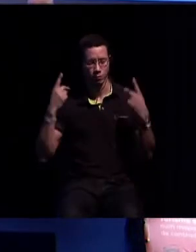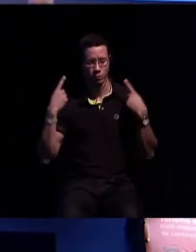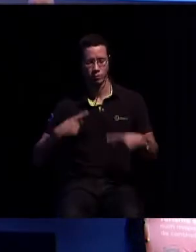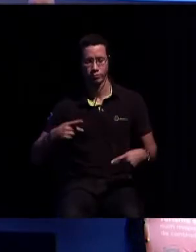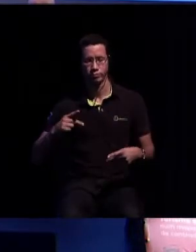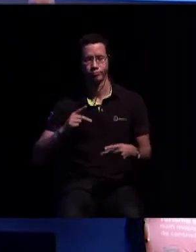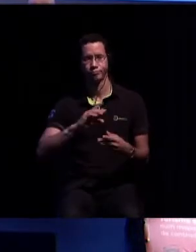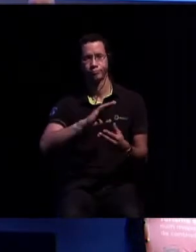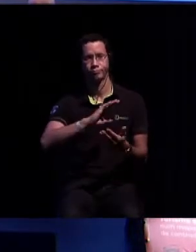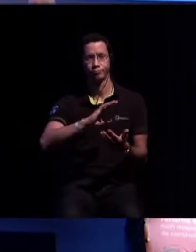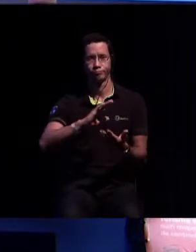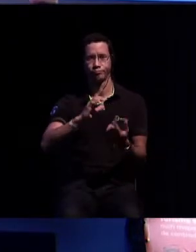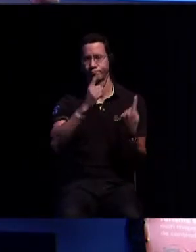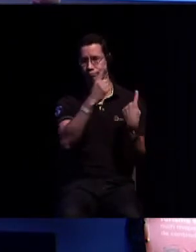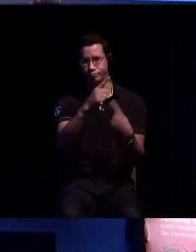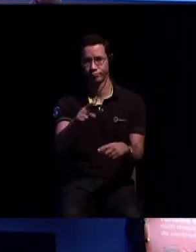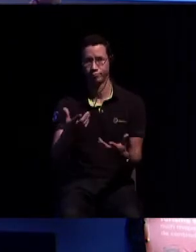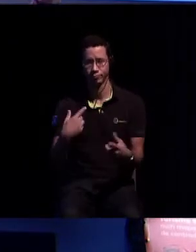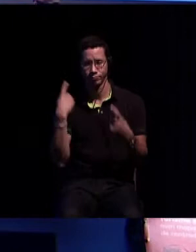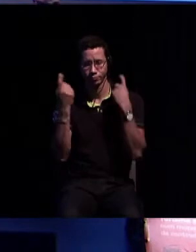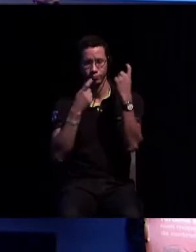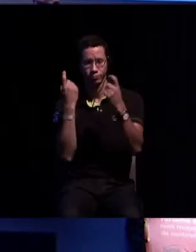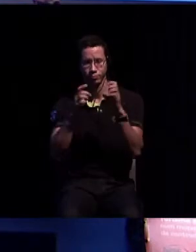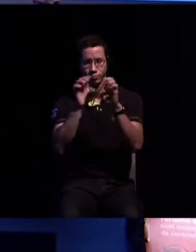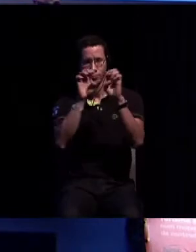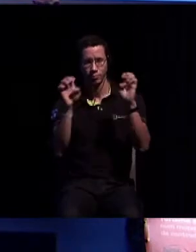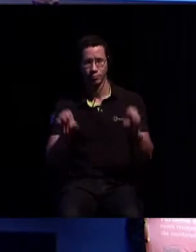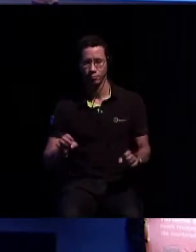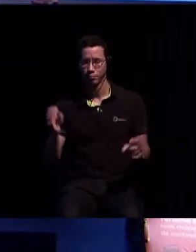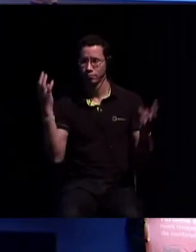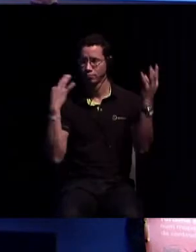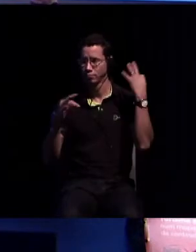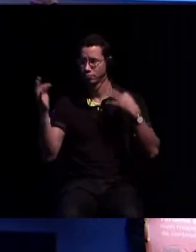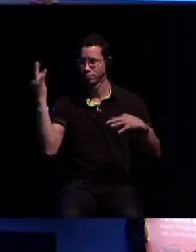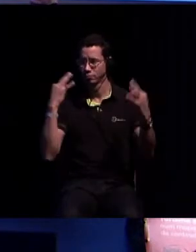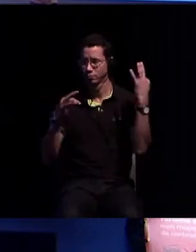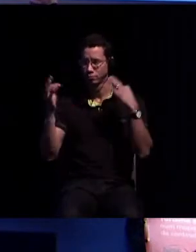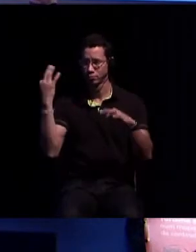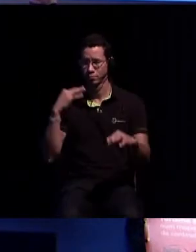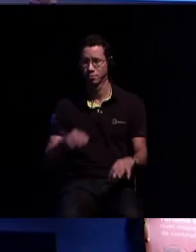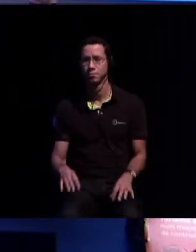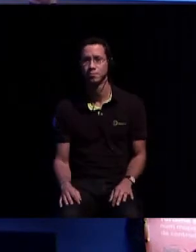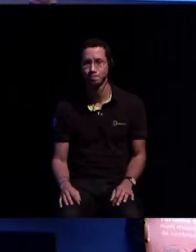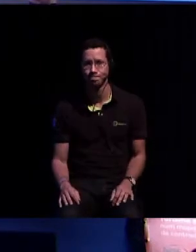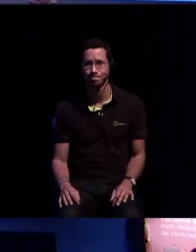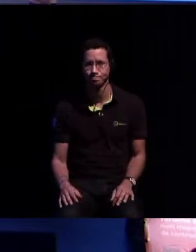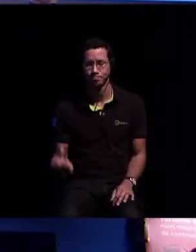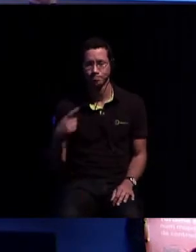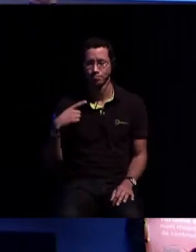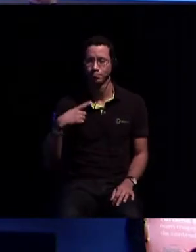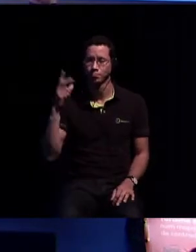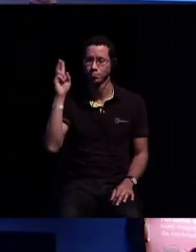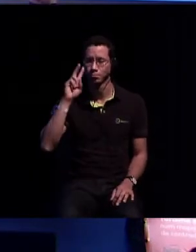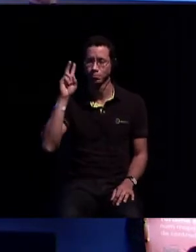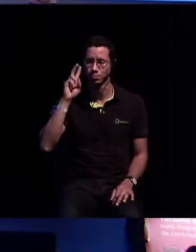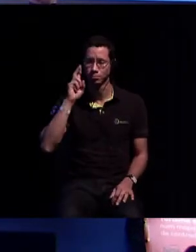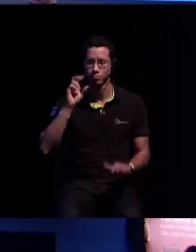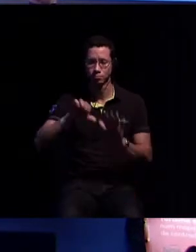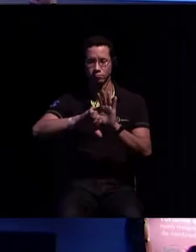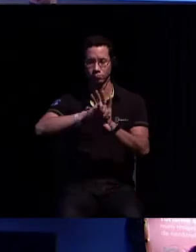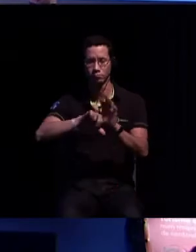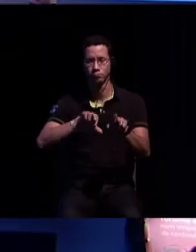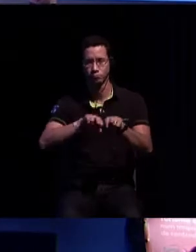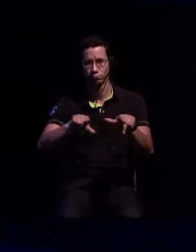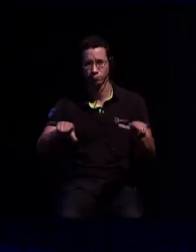the structural aspects of tourism. So this is my negative story. This is one side of tourism. But I don't think that's